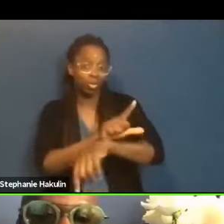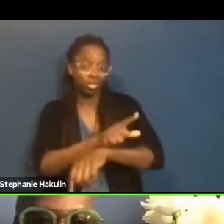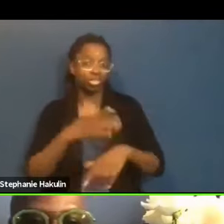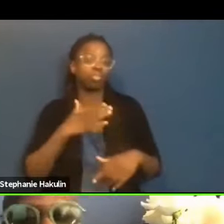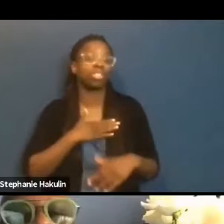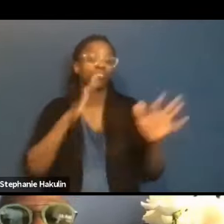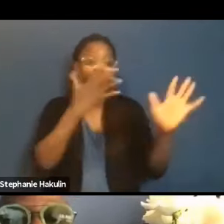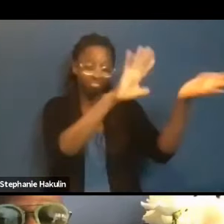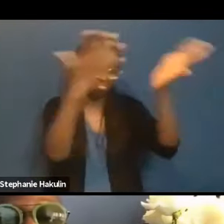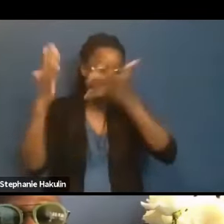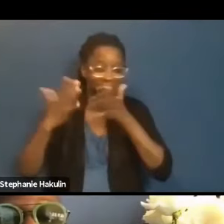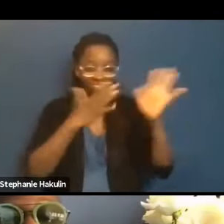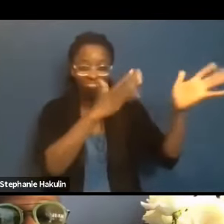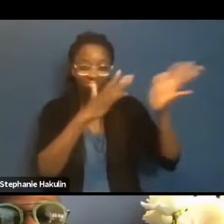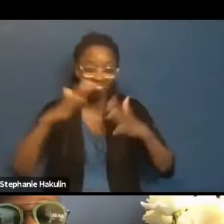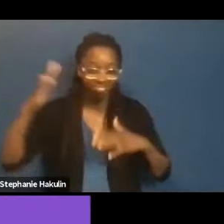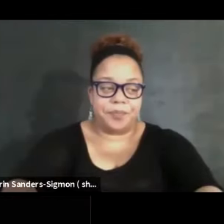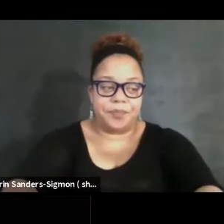to the